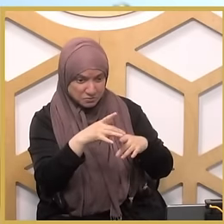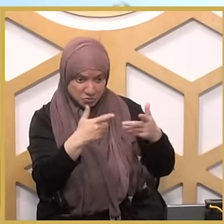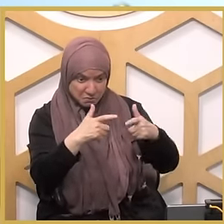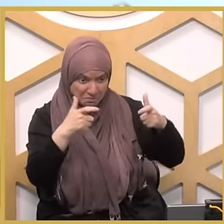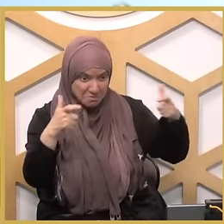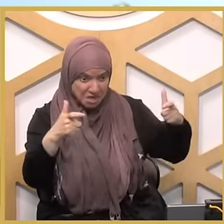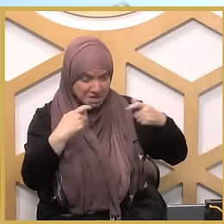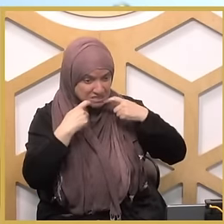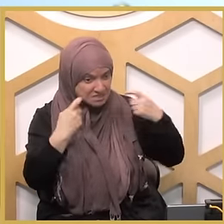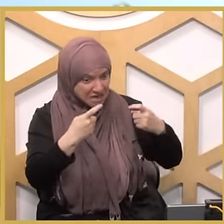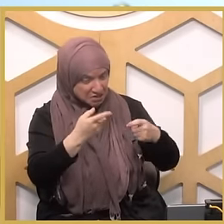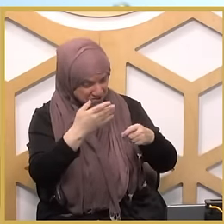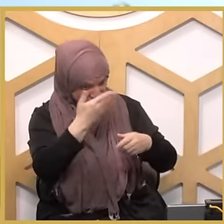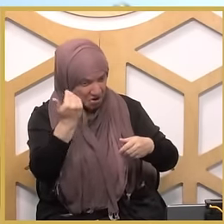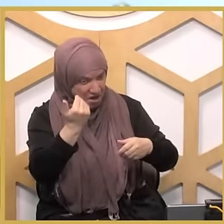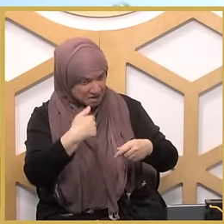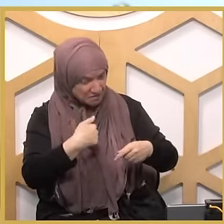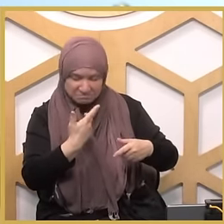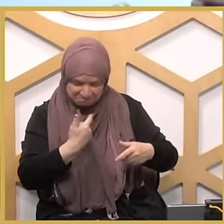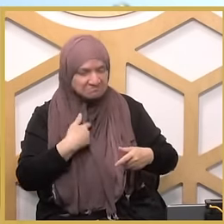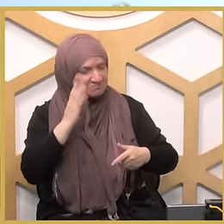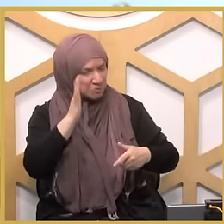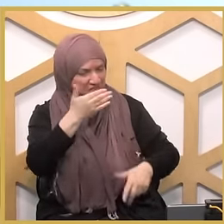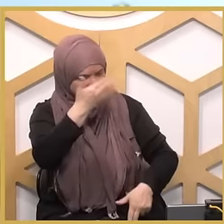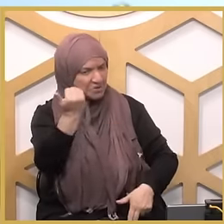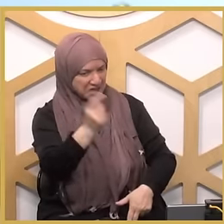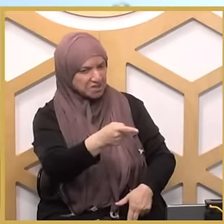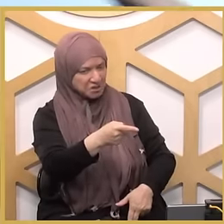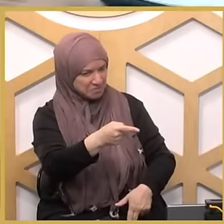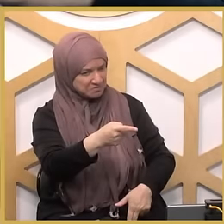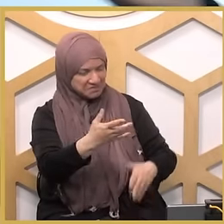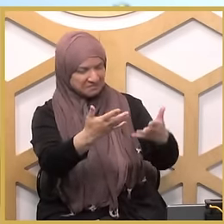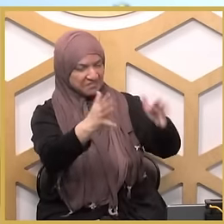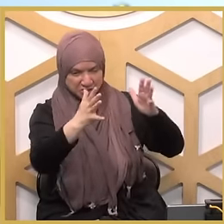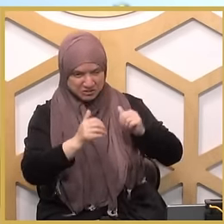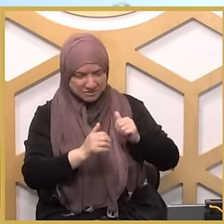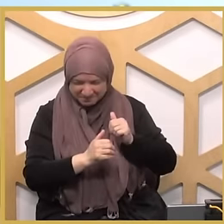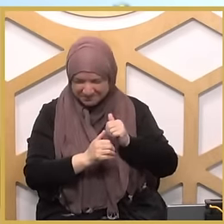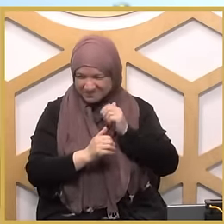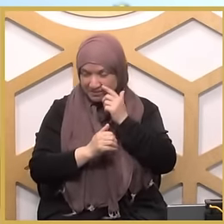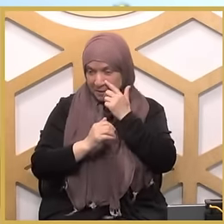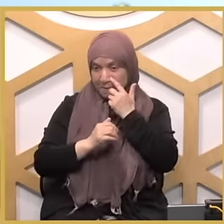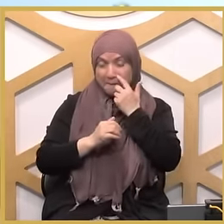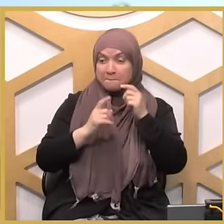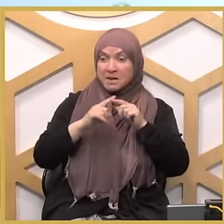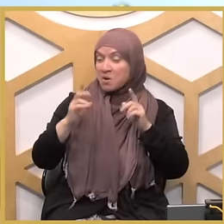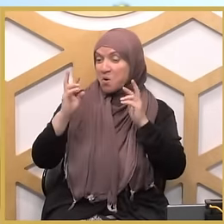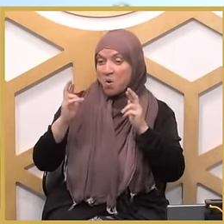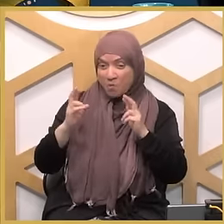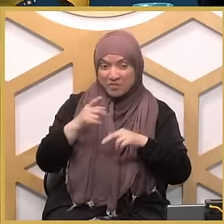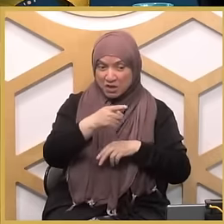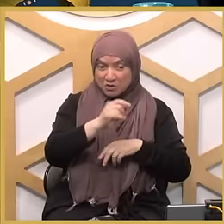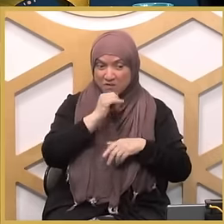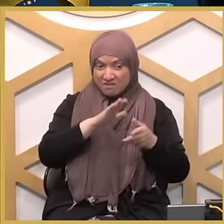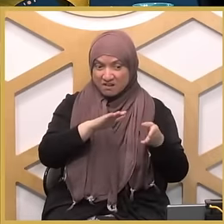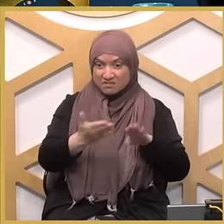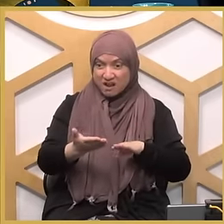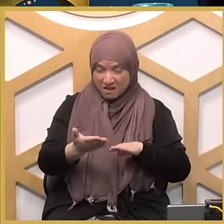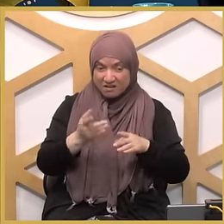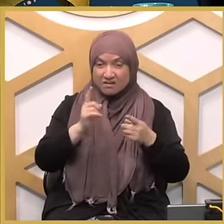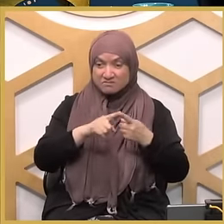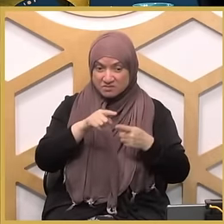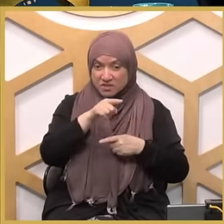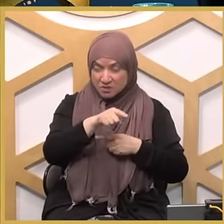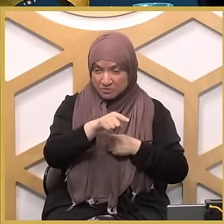wa ta'ala. But don't be so sure that you won't die while you're in that state of pursuing that particular path. Which leads to the next paragraph that he talked